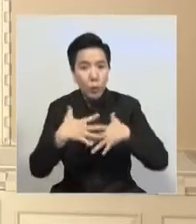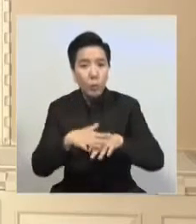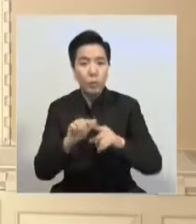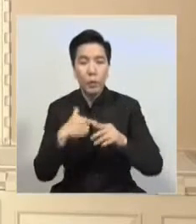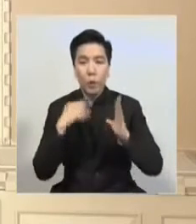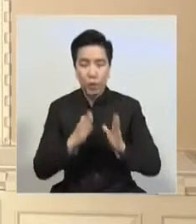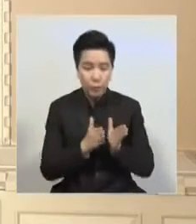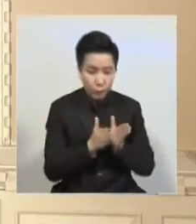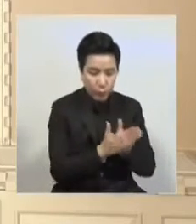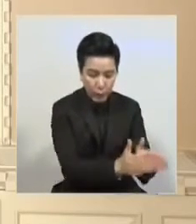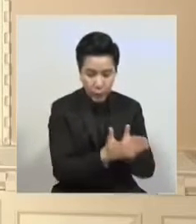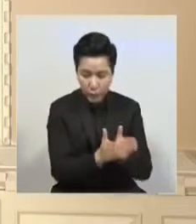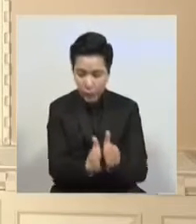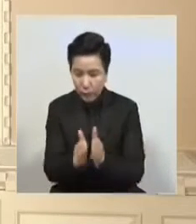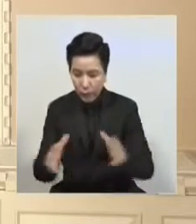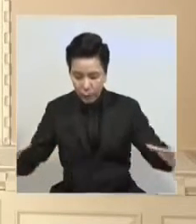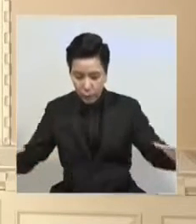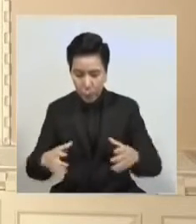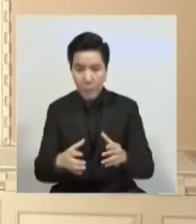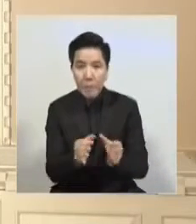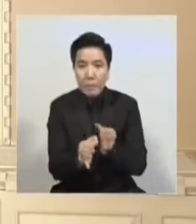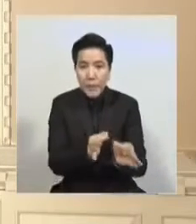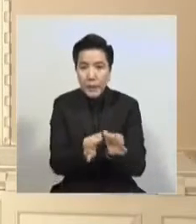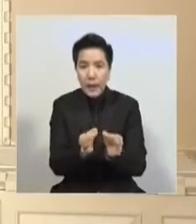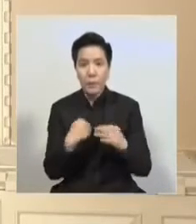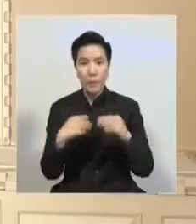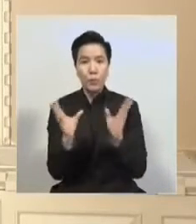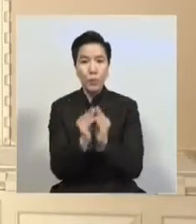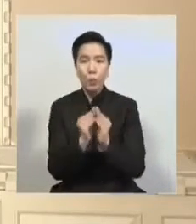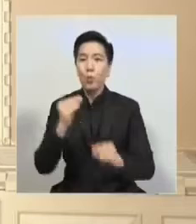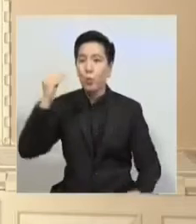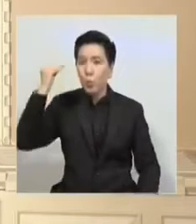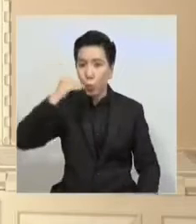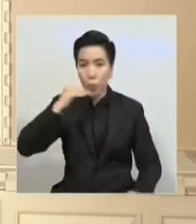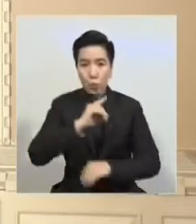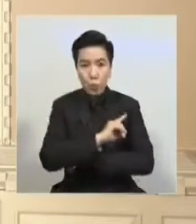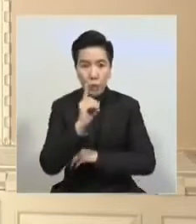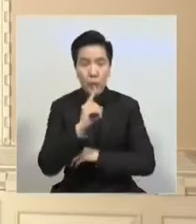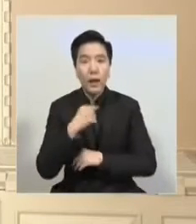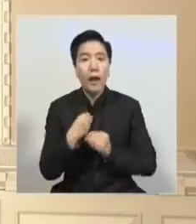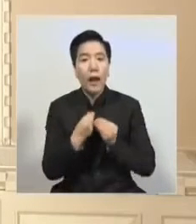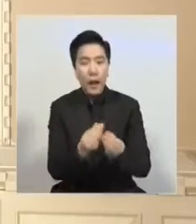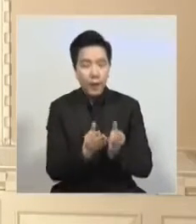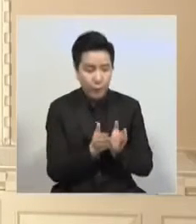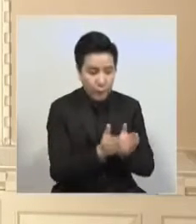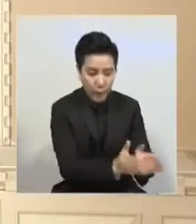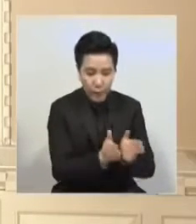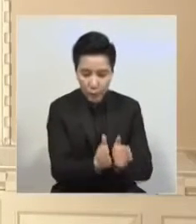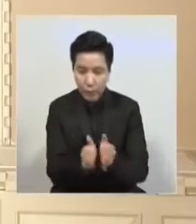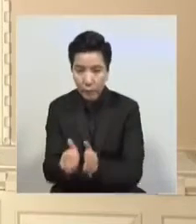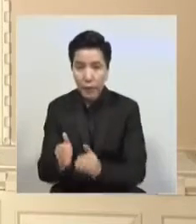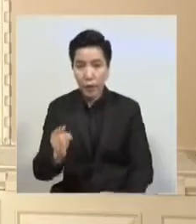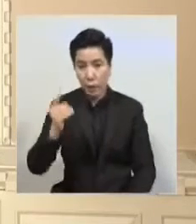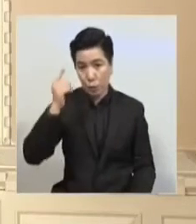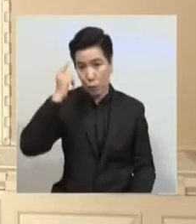he emphasized that he's fully in charge and he reports directly to the people. And towards the end of his address,